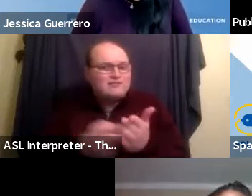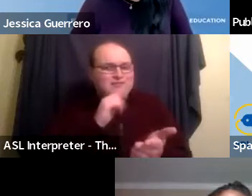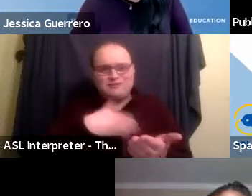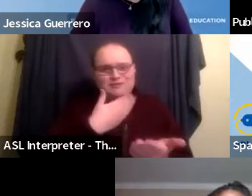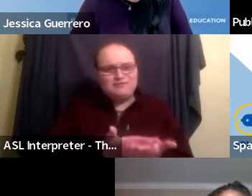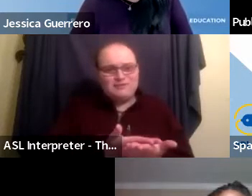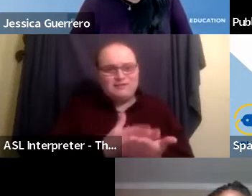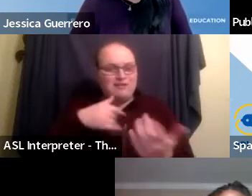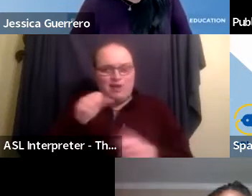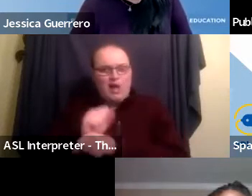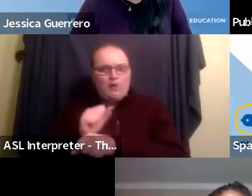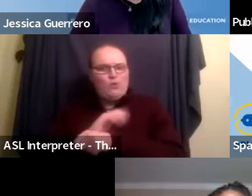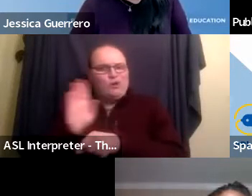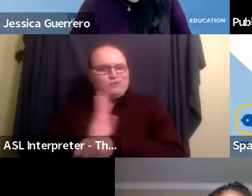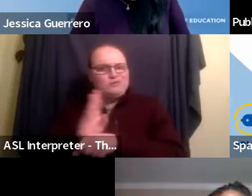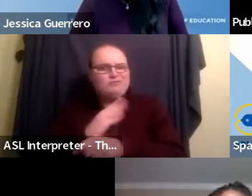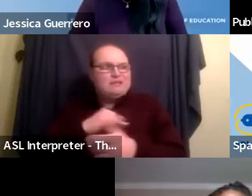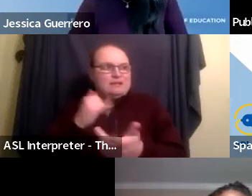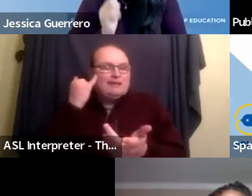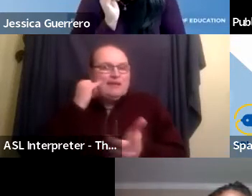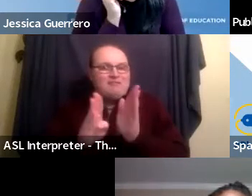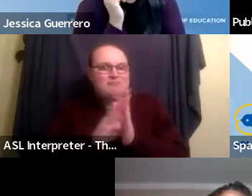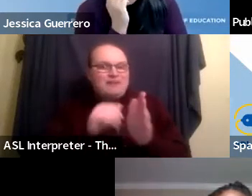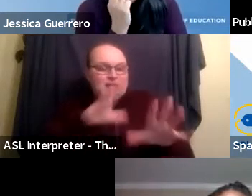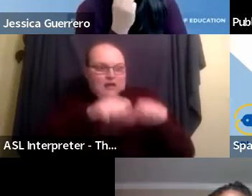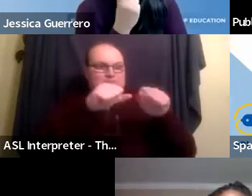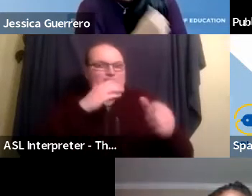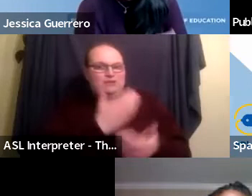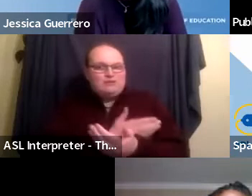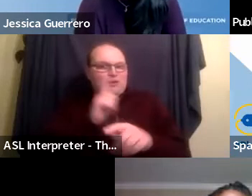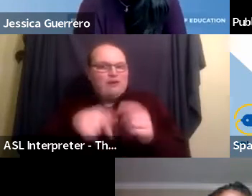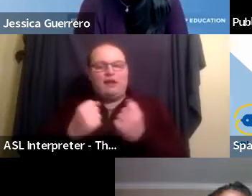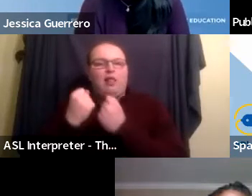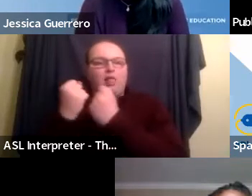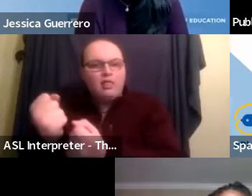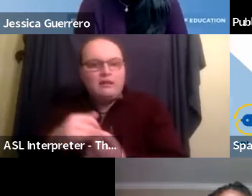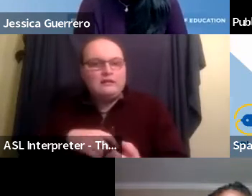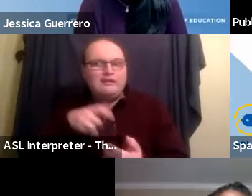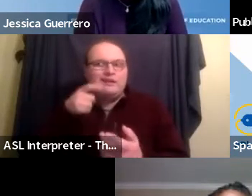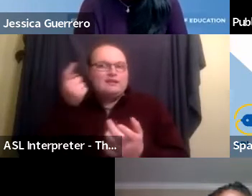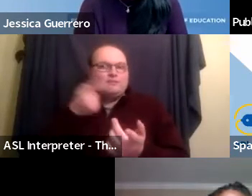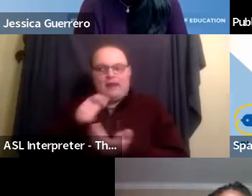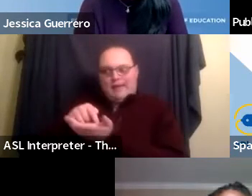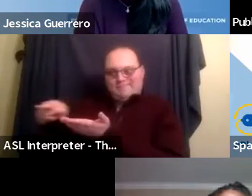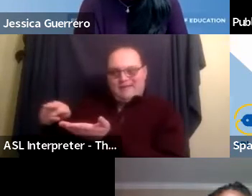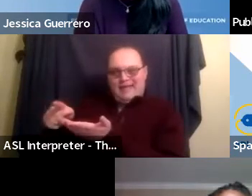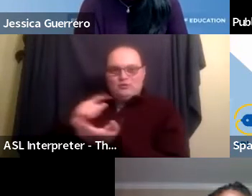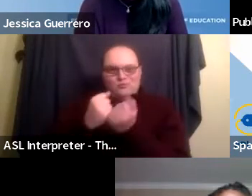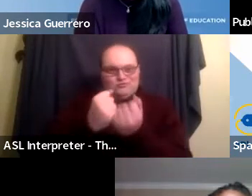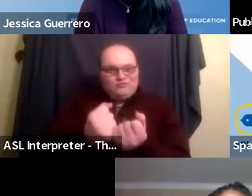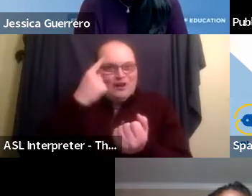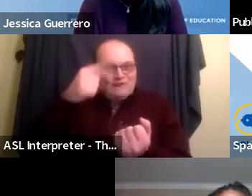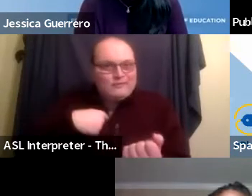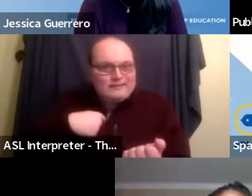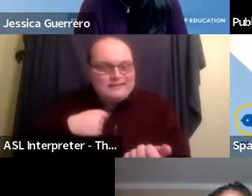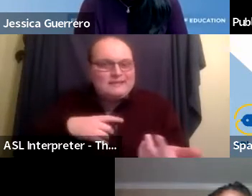to take her to school if the buses do not come. I currently have someone that I pay that takes her to the school. If she were to move to other school, that would